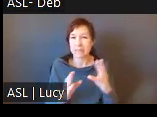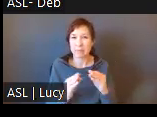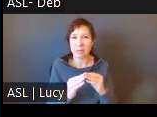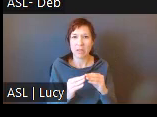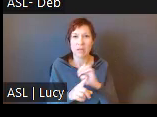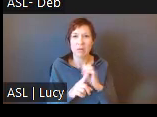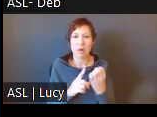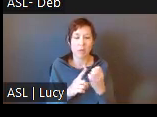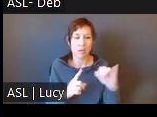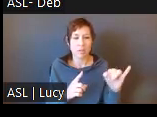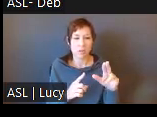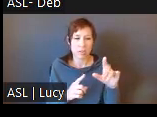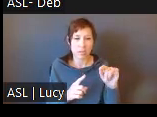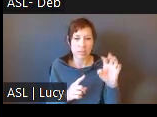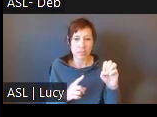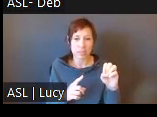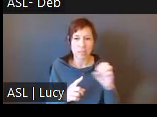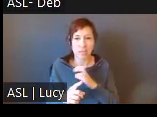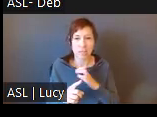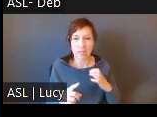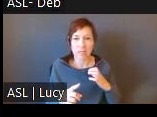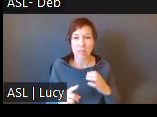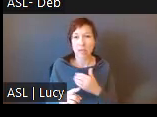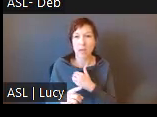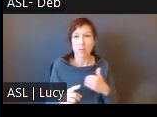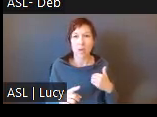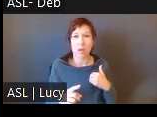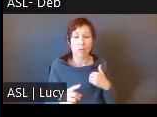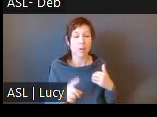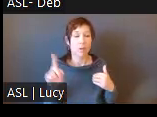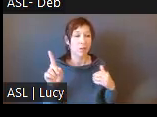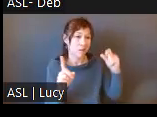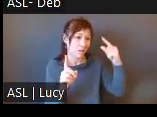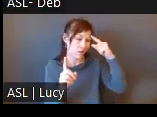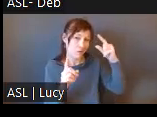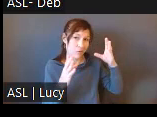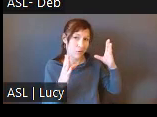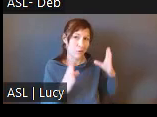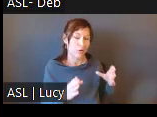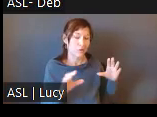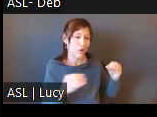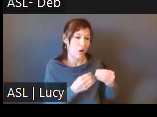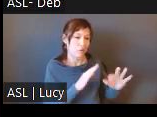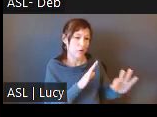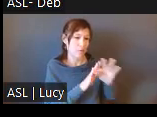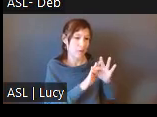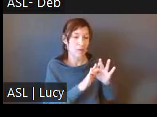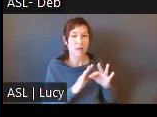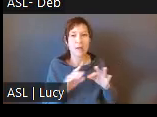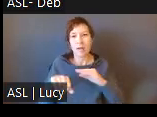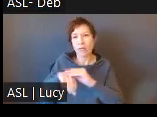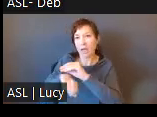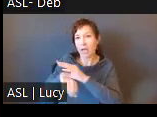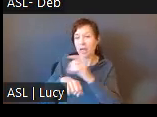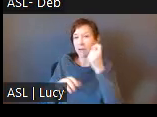Environmental Justice Council, whose members are appointed by the Governor's Office to advise the Secretary of Energy and